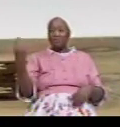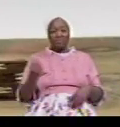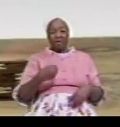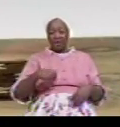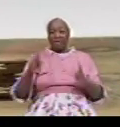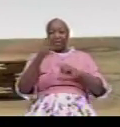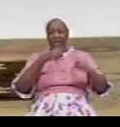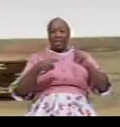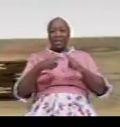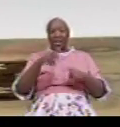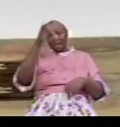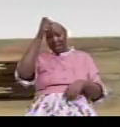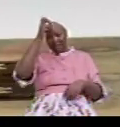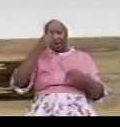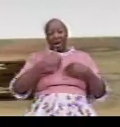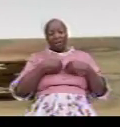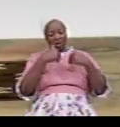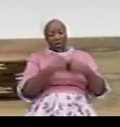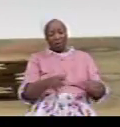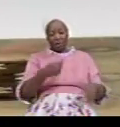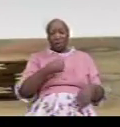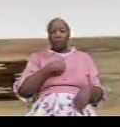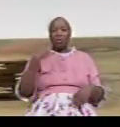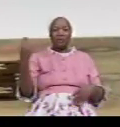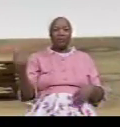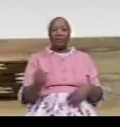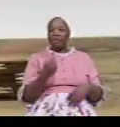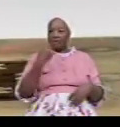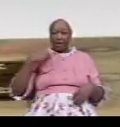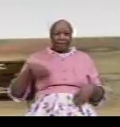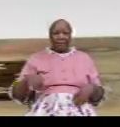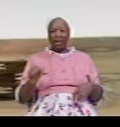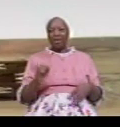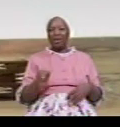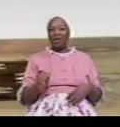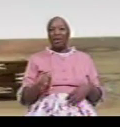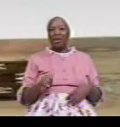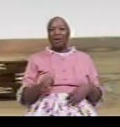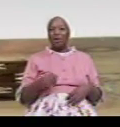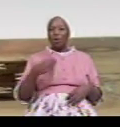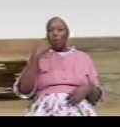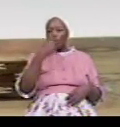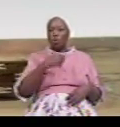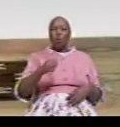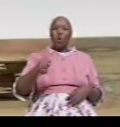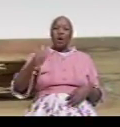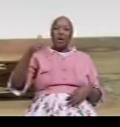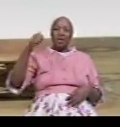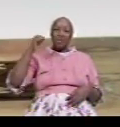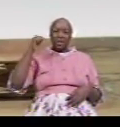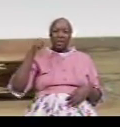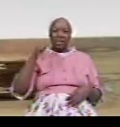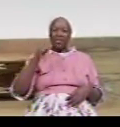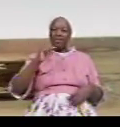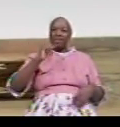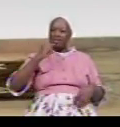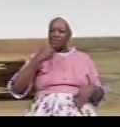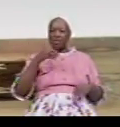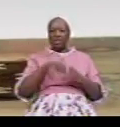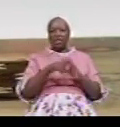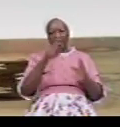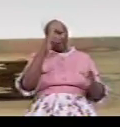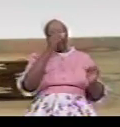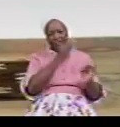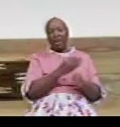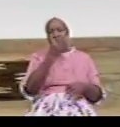said he has lost me forever. Whom resist steadfast in the faith,